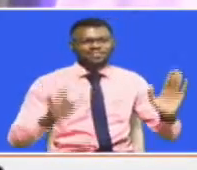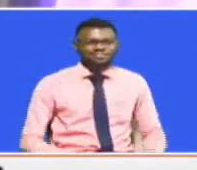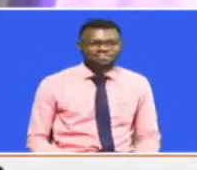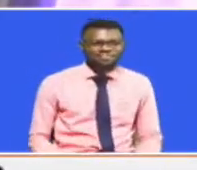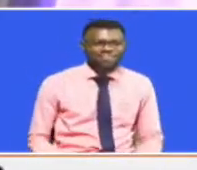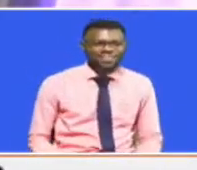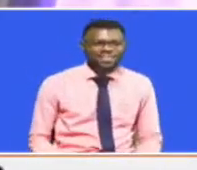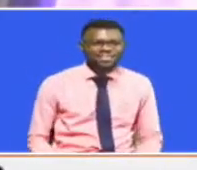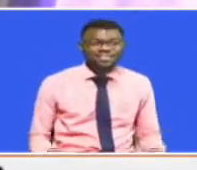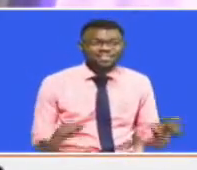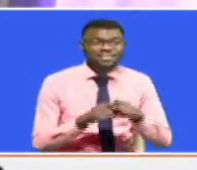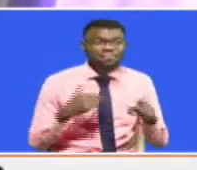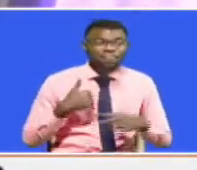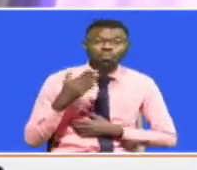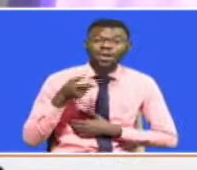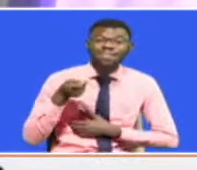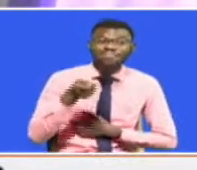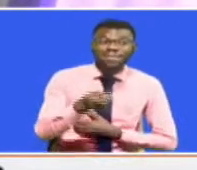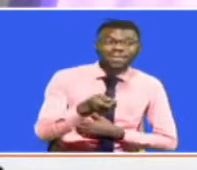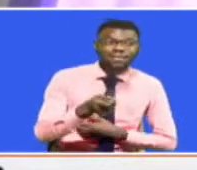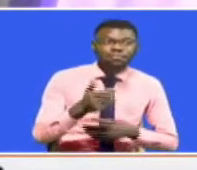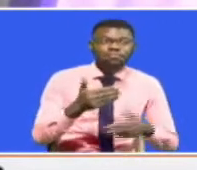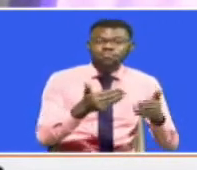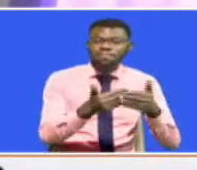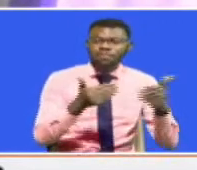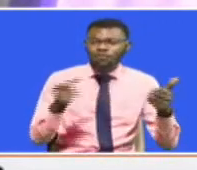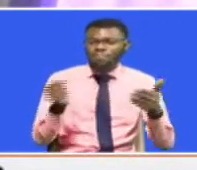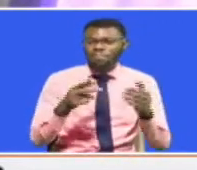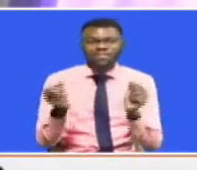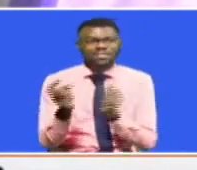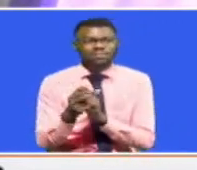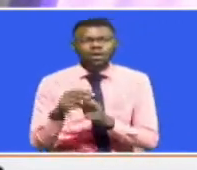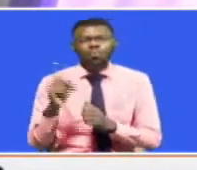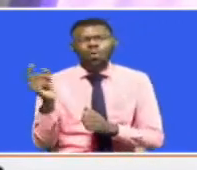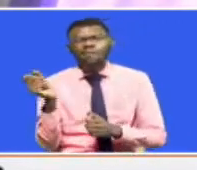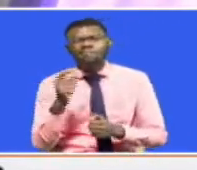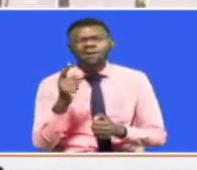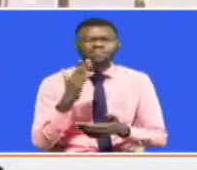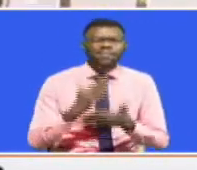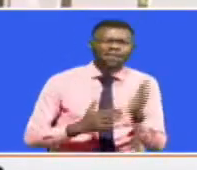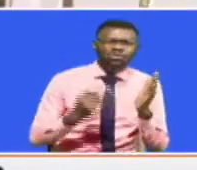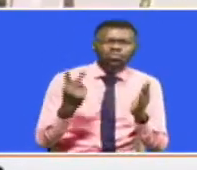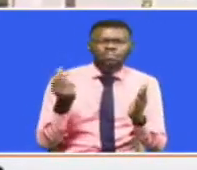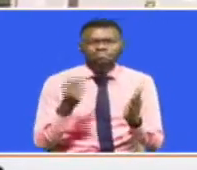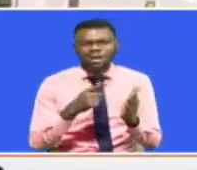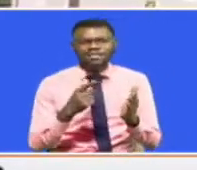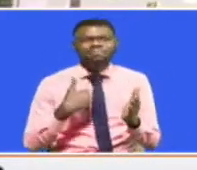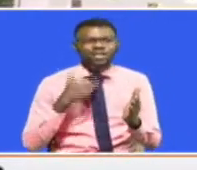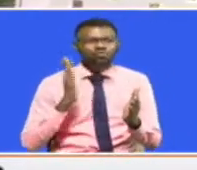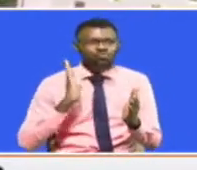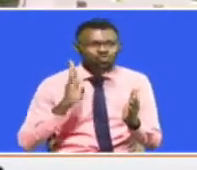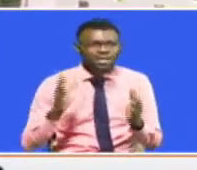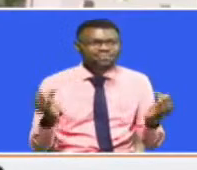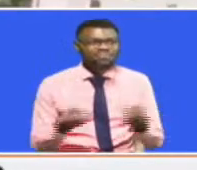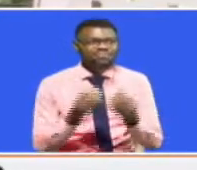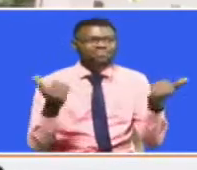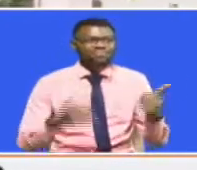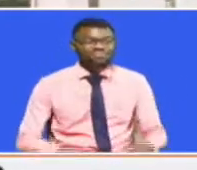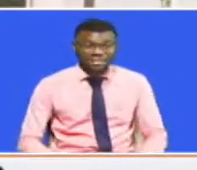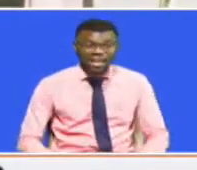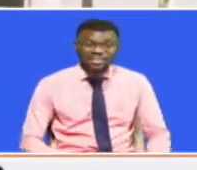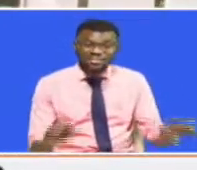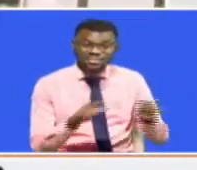Na nitalipa kabla ya December, munipatie mwezi moja na nusu, mwezi mbili. The head of state also approved and assented